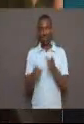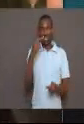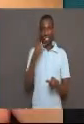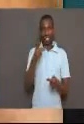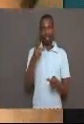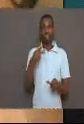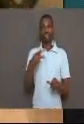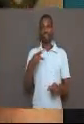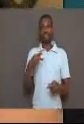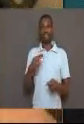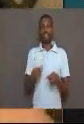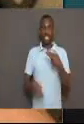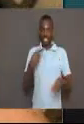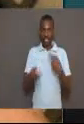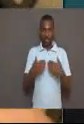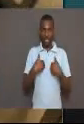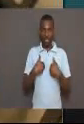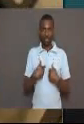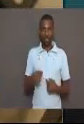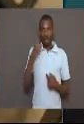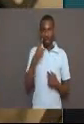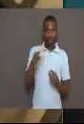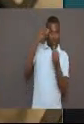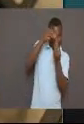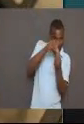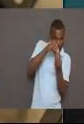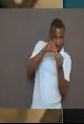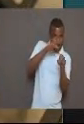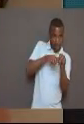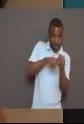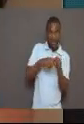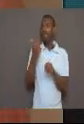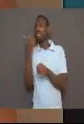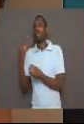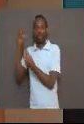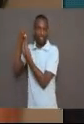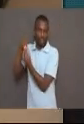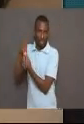relationship. As one increases, so does the other.